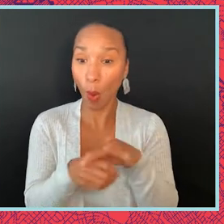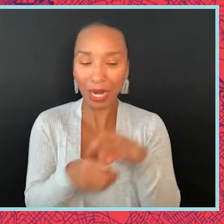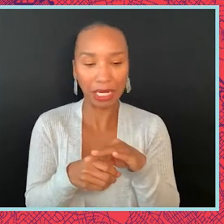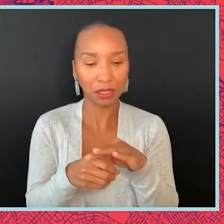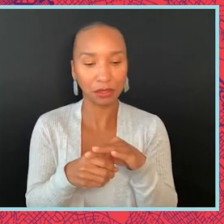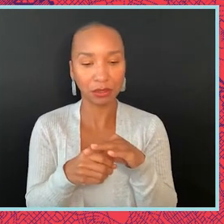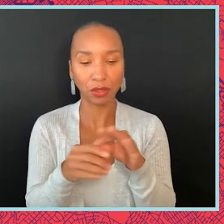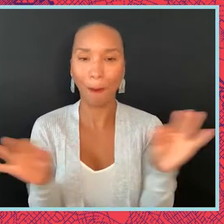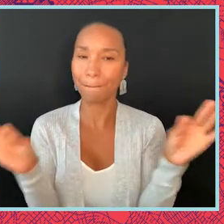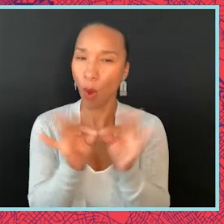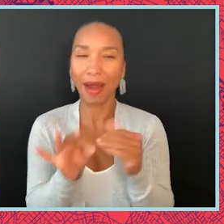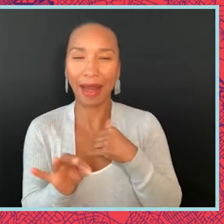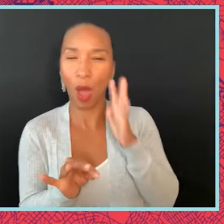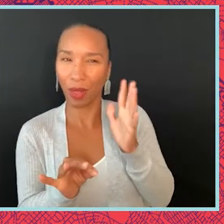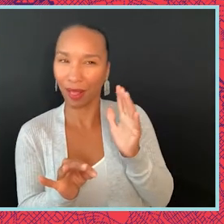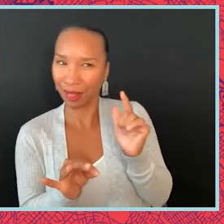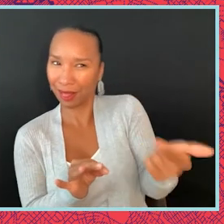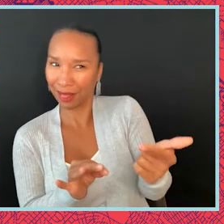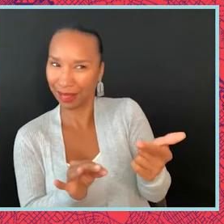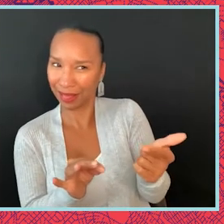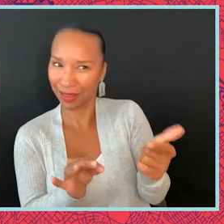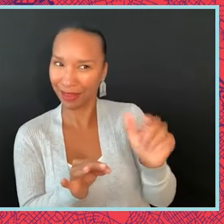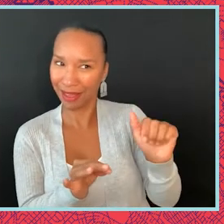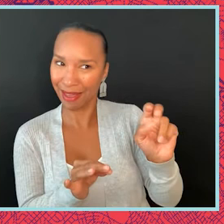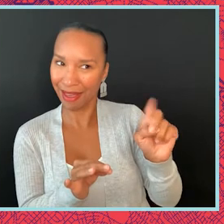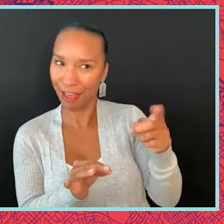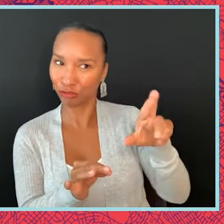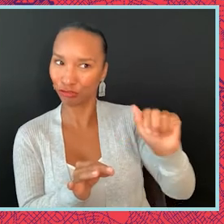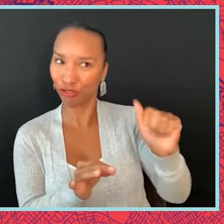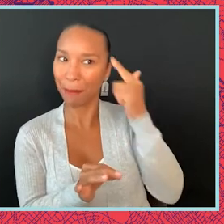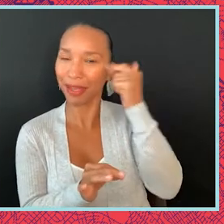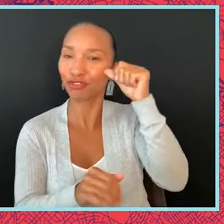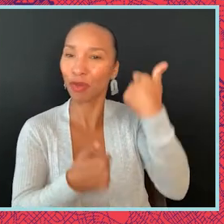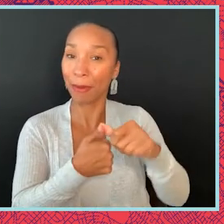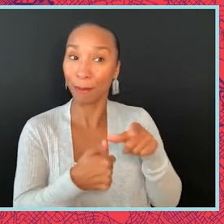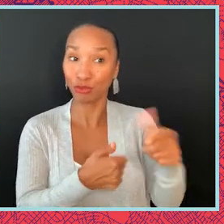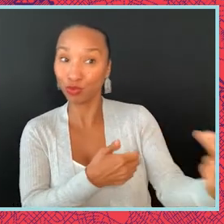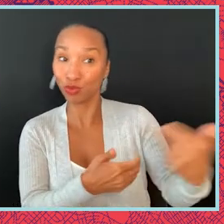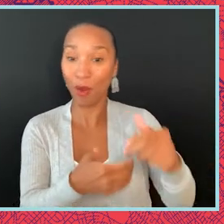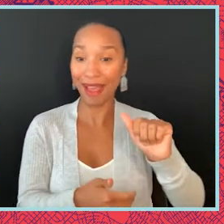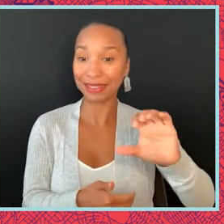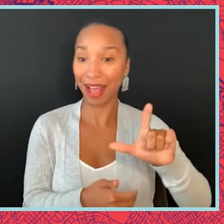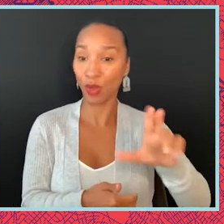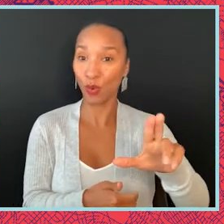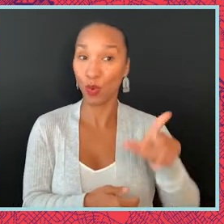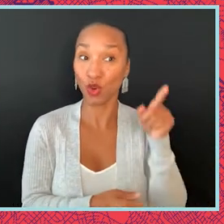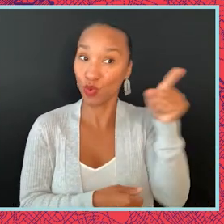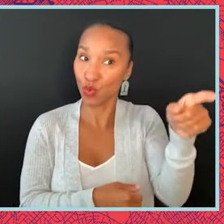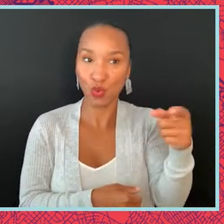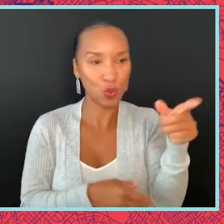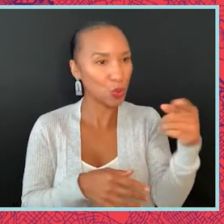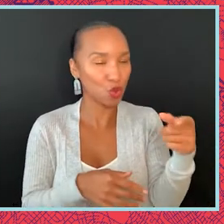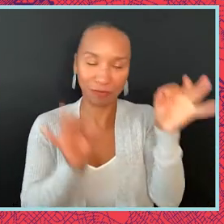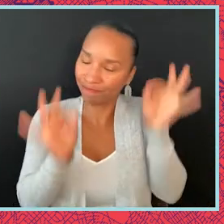And I'm going to kick this one to Andrea, because I remember, Andrea, when you joined the ACLU and you said, here's what we're going